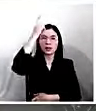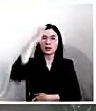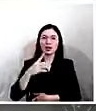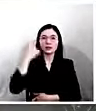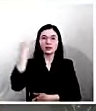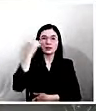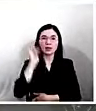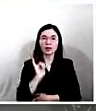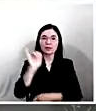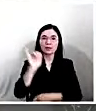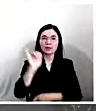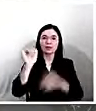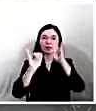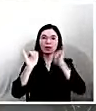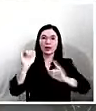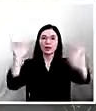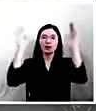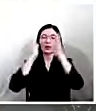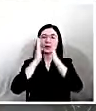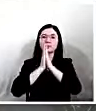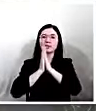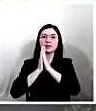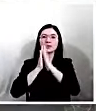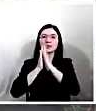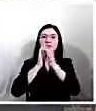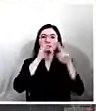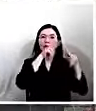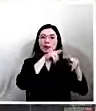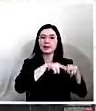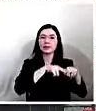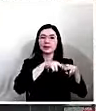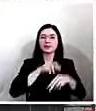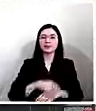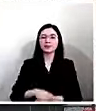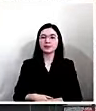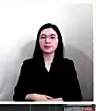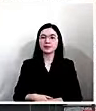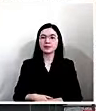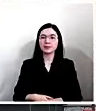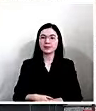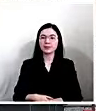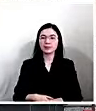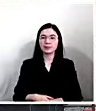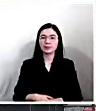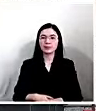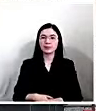ever. Amen. Let us be seated.